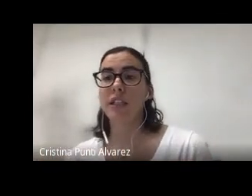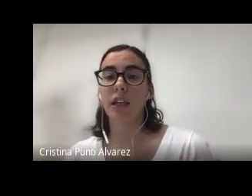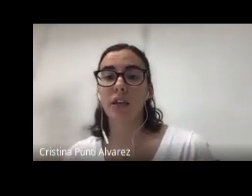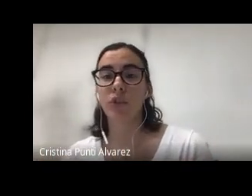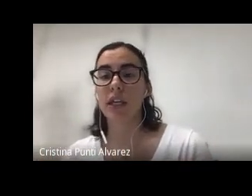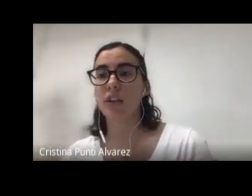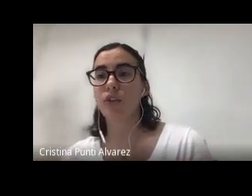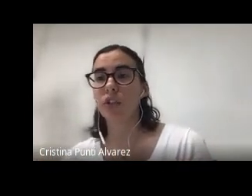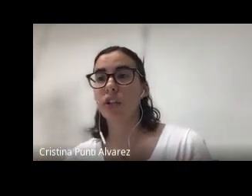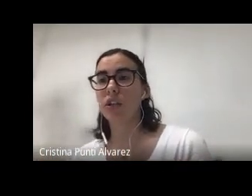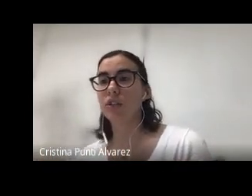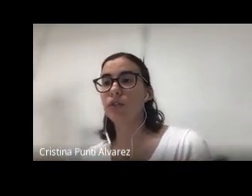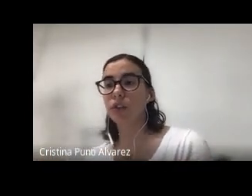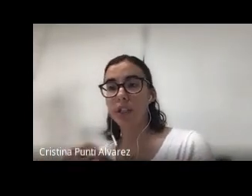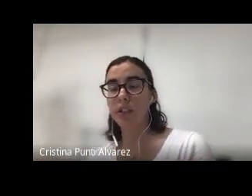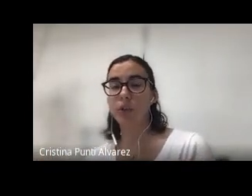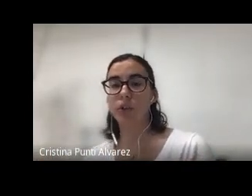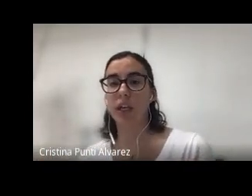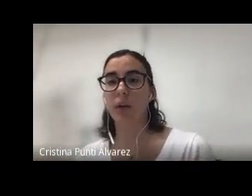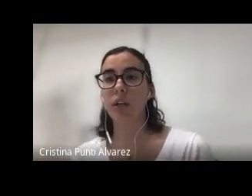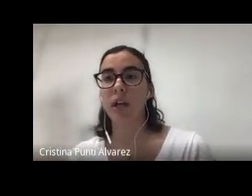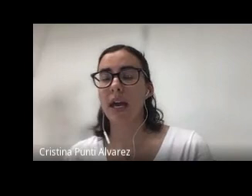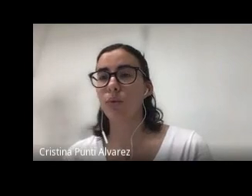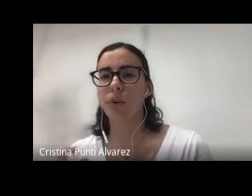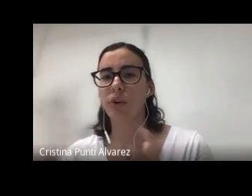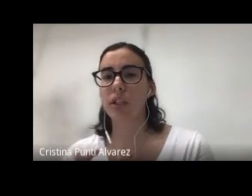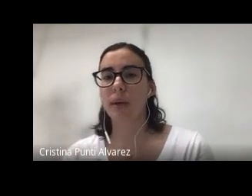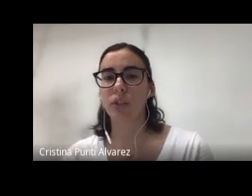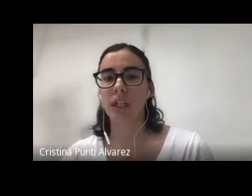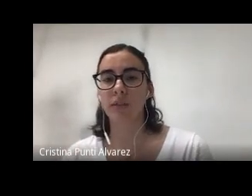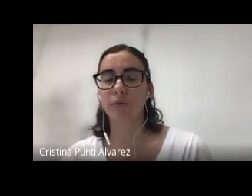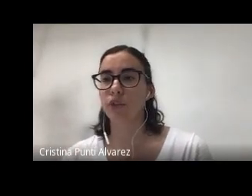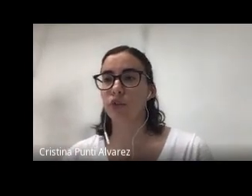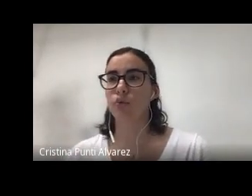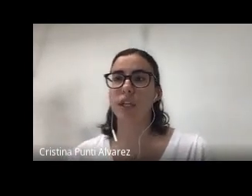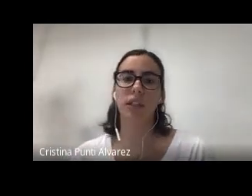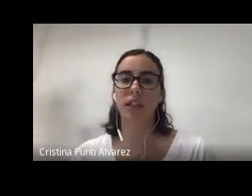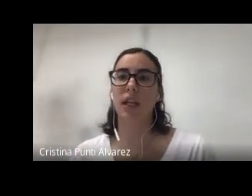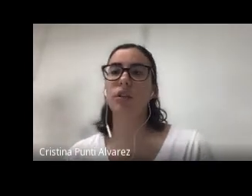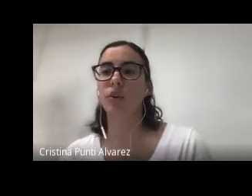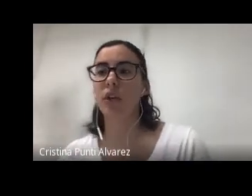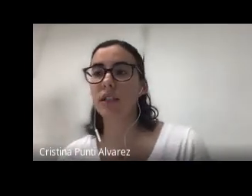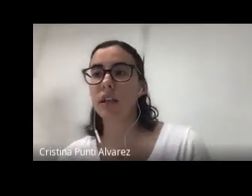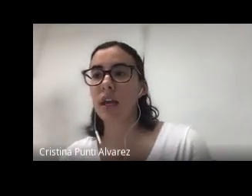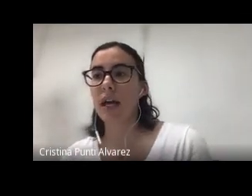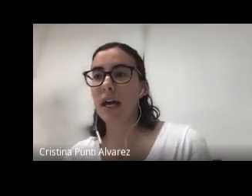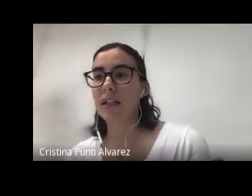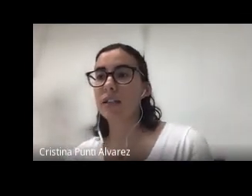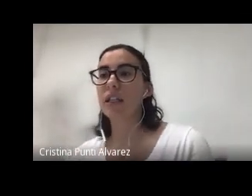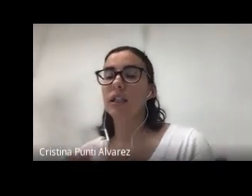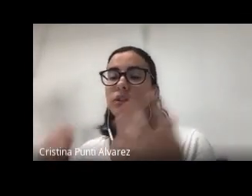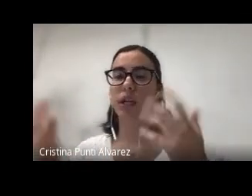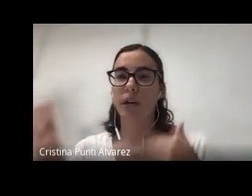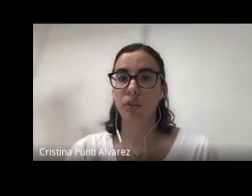Each signer would get $30 for each recording hour, and we record about for 28 hours, more or less.